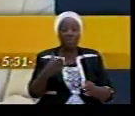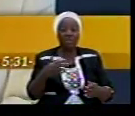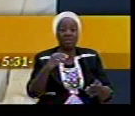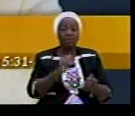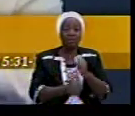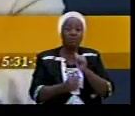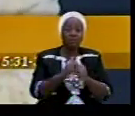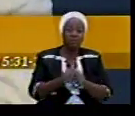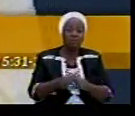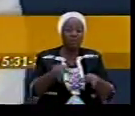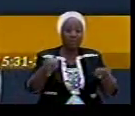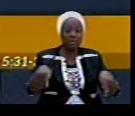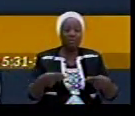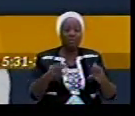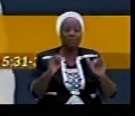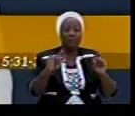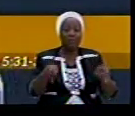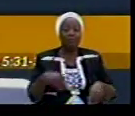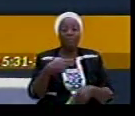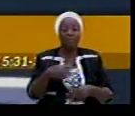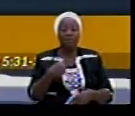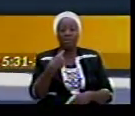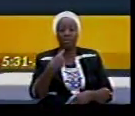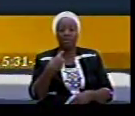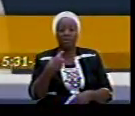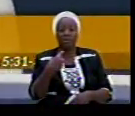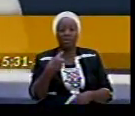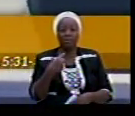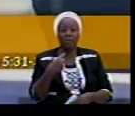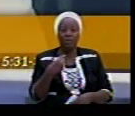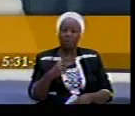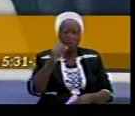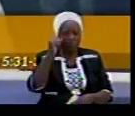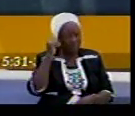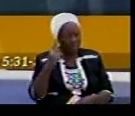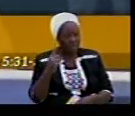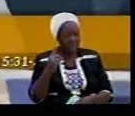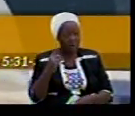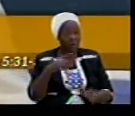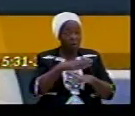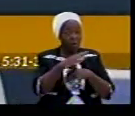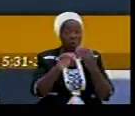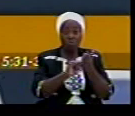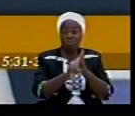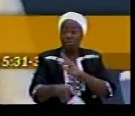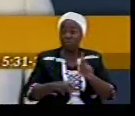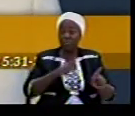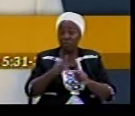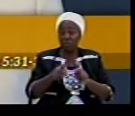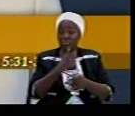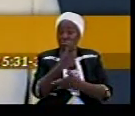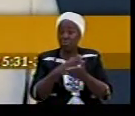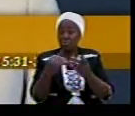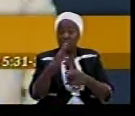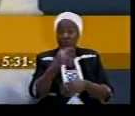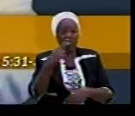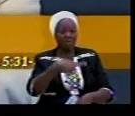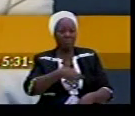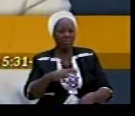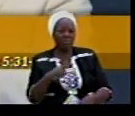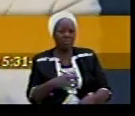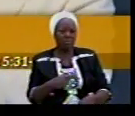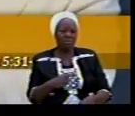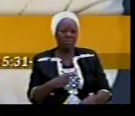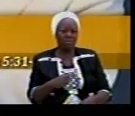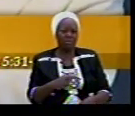spake. Understand? All those people, some of them were religious. They